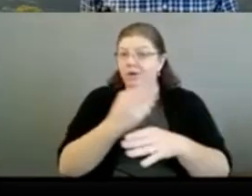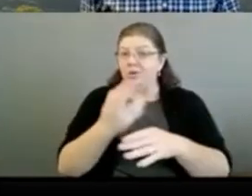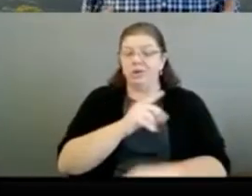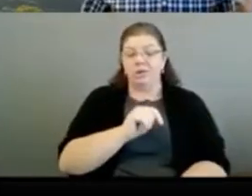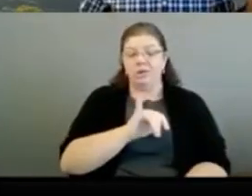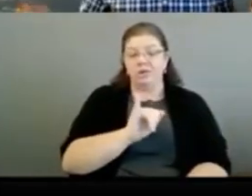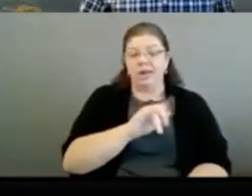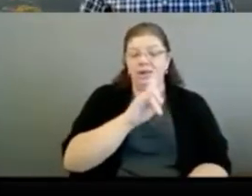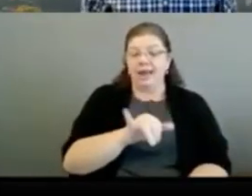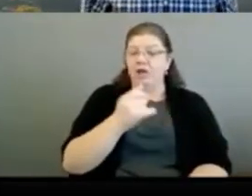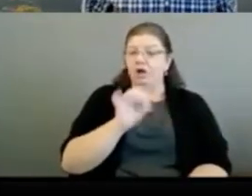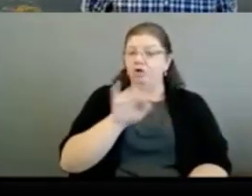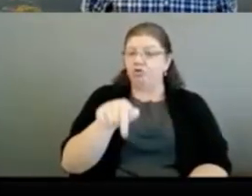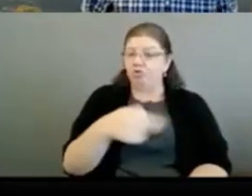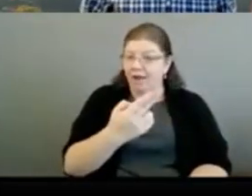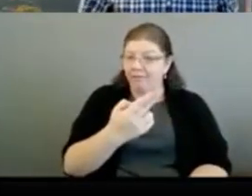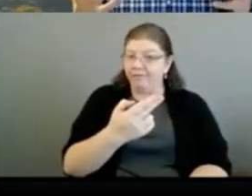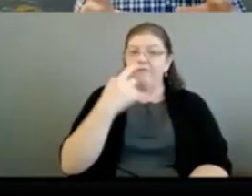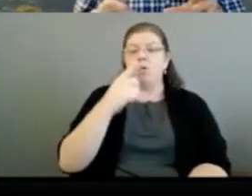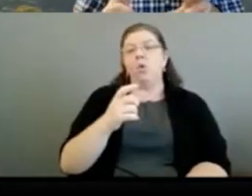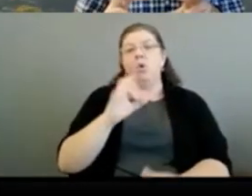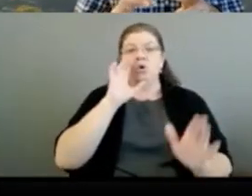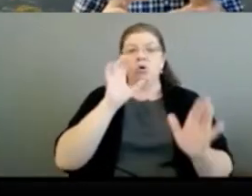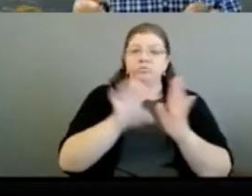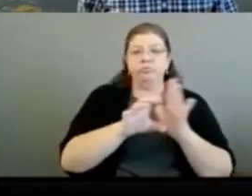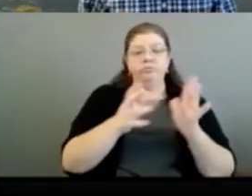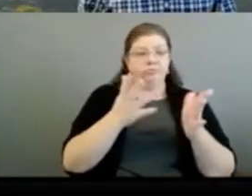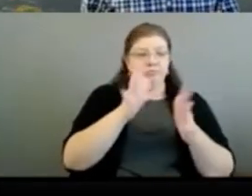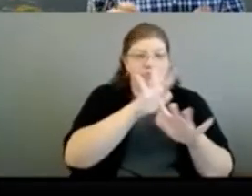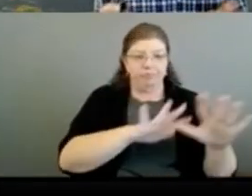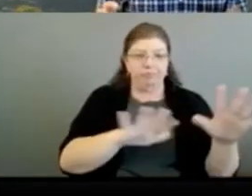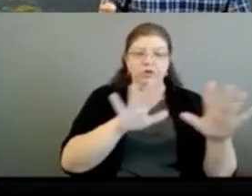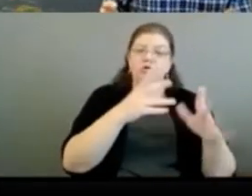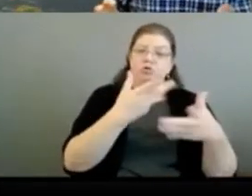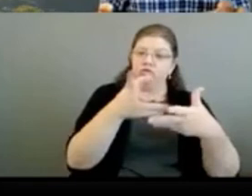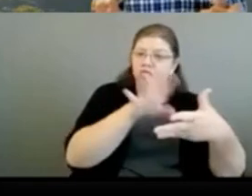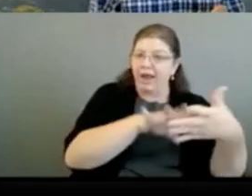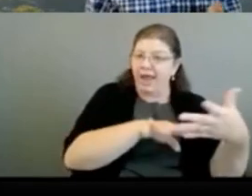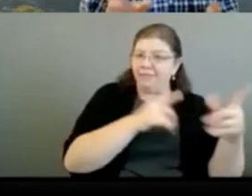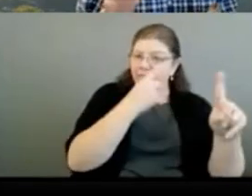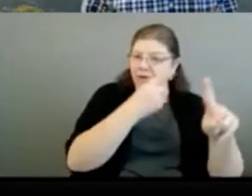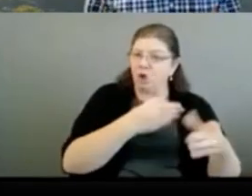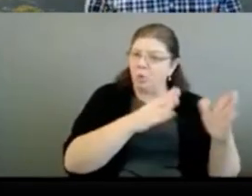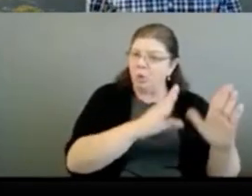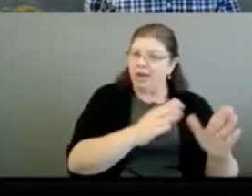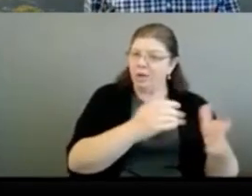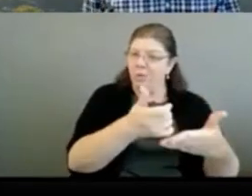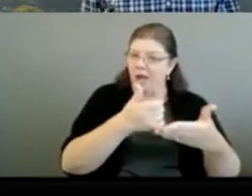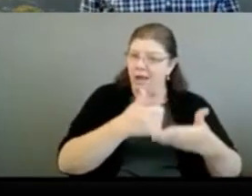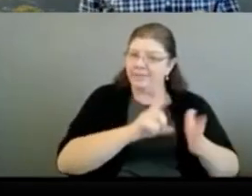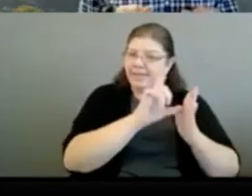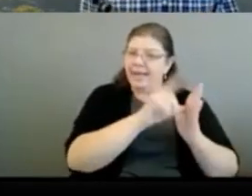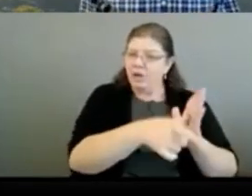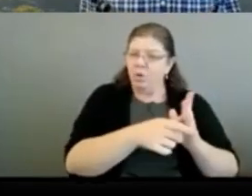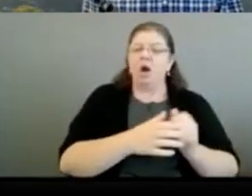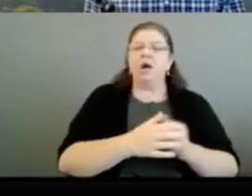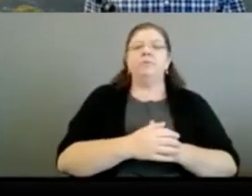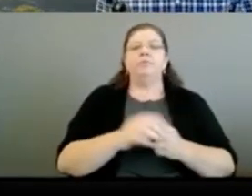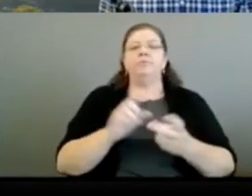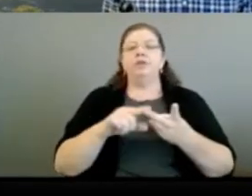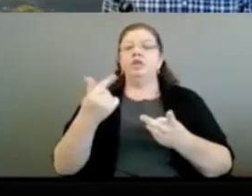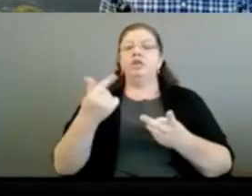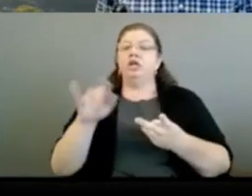tidygraph for creating graph objects, kind of structuring our network data in a very particular way, but a way that can help us later on, and ggraph